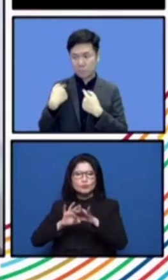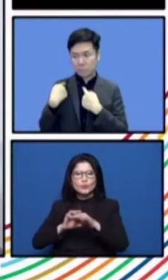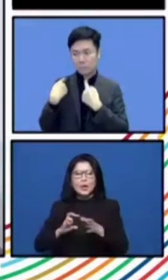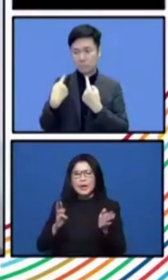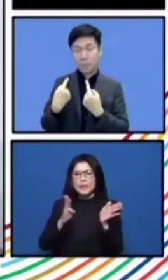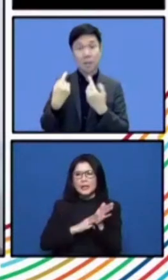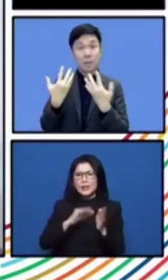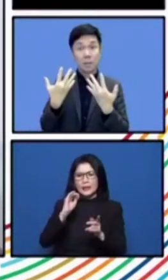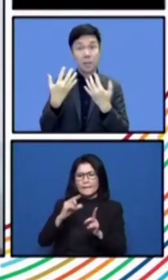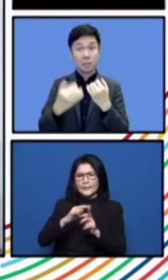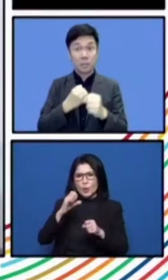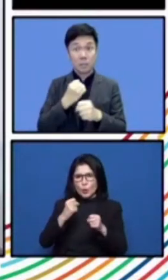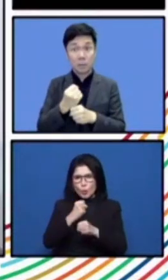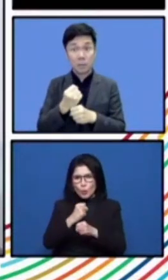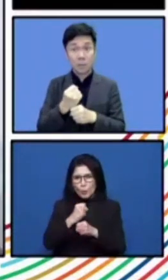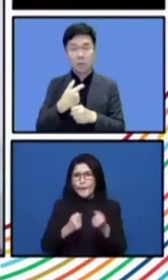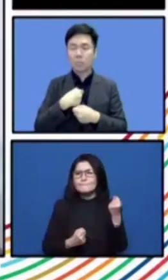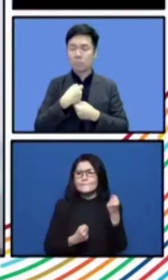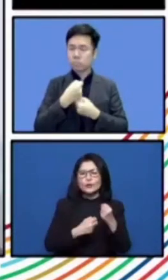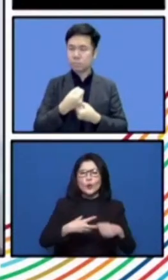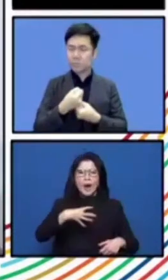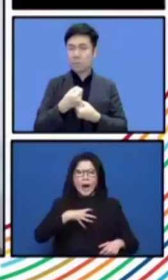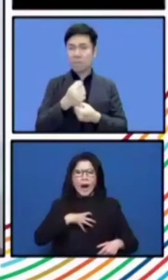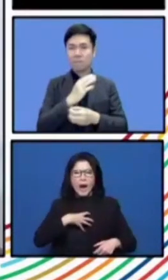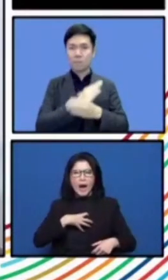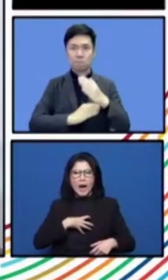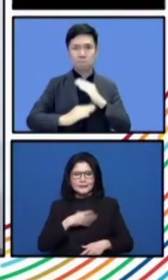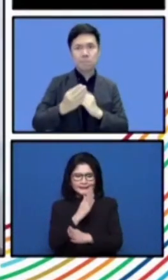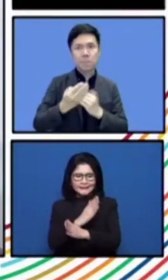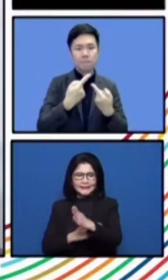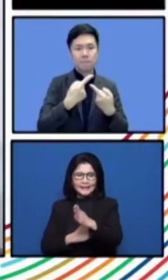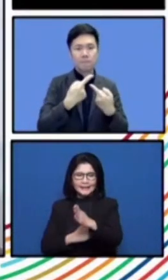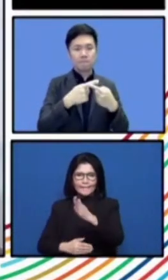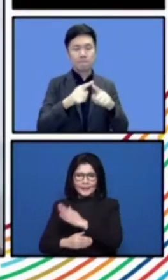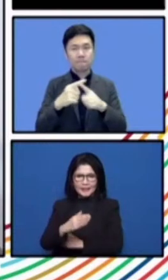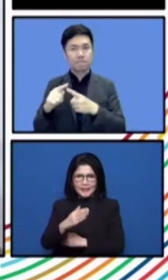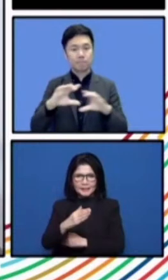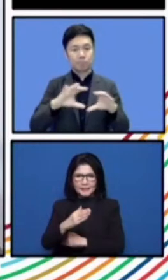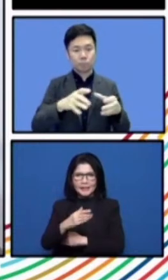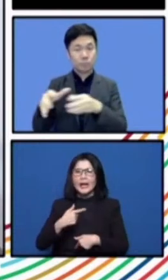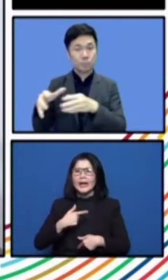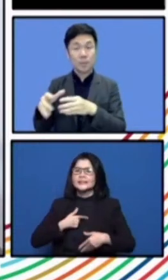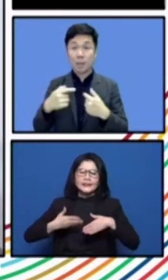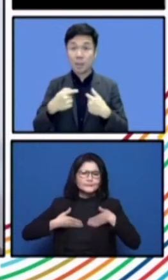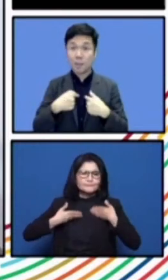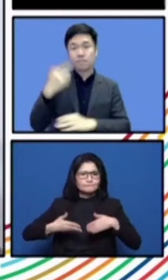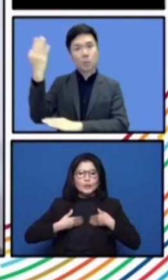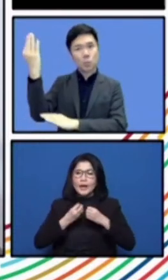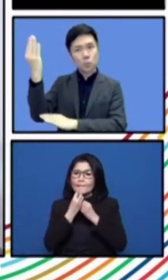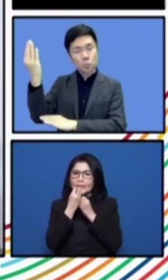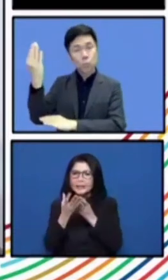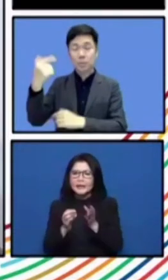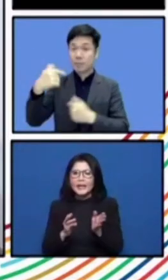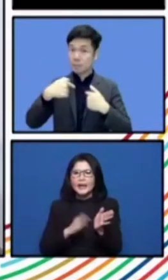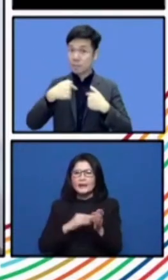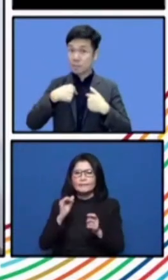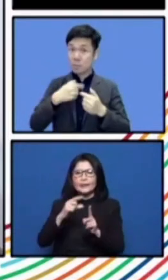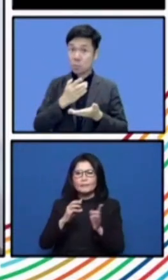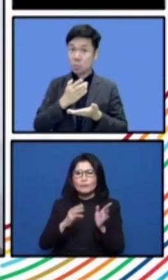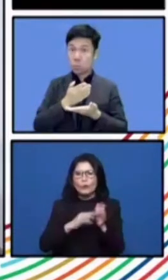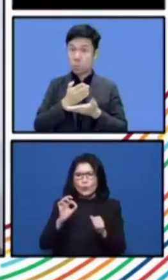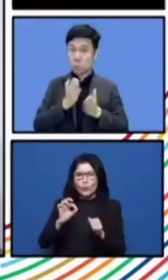in that Community I'm happy to say that Mito is member of national human rights committee